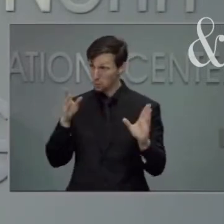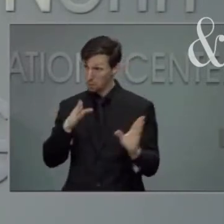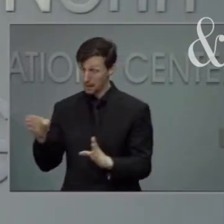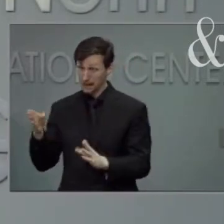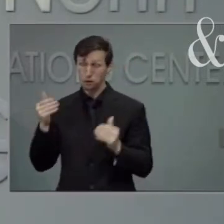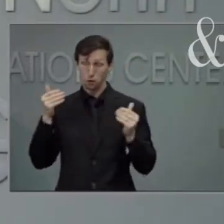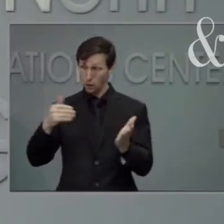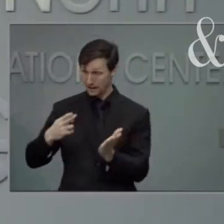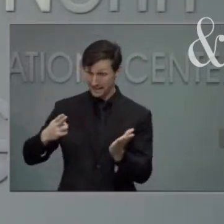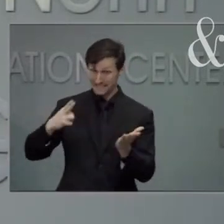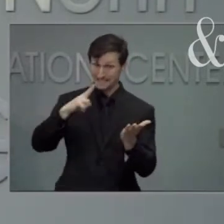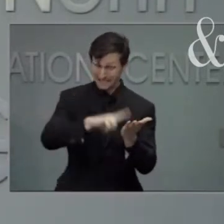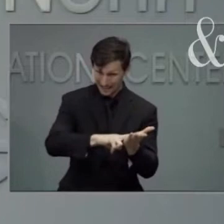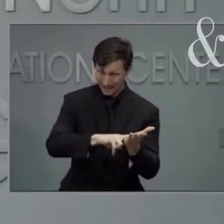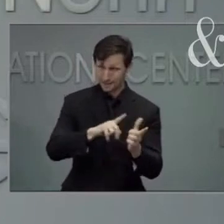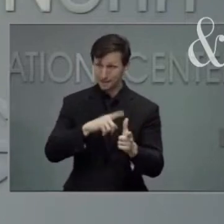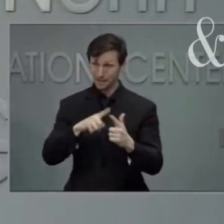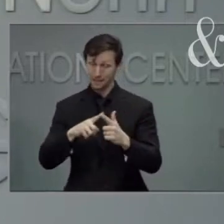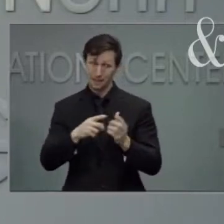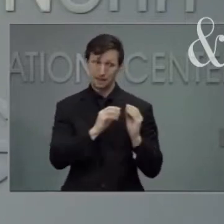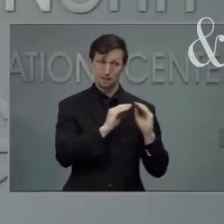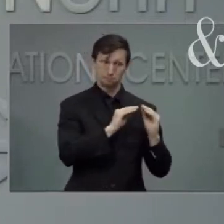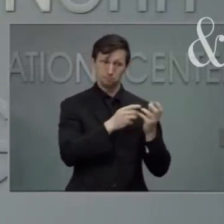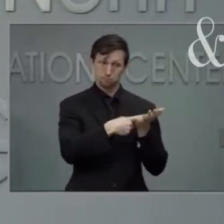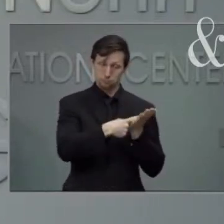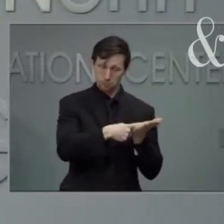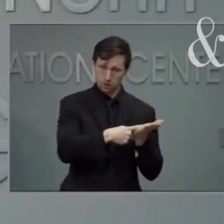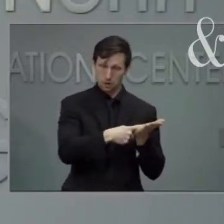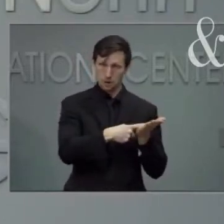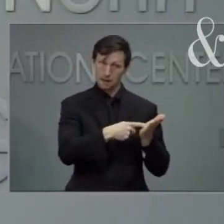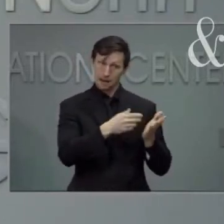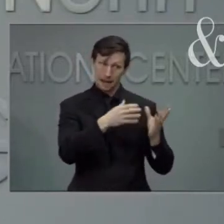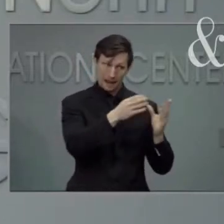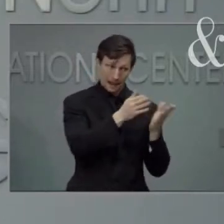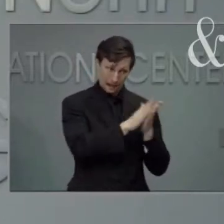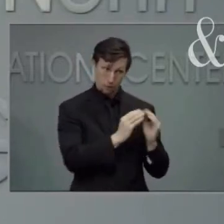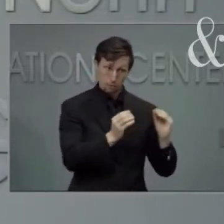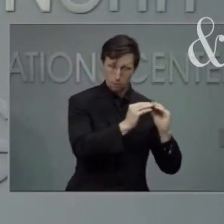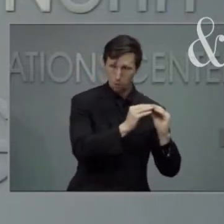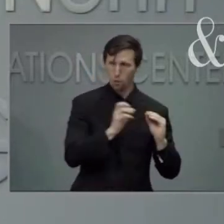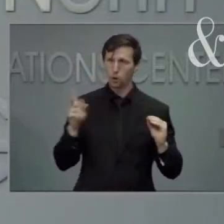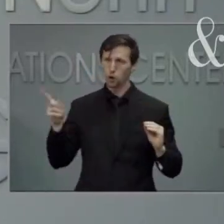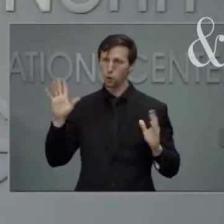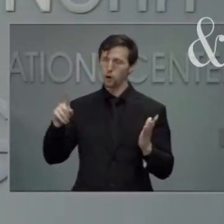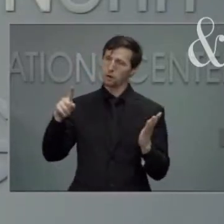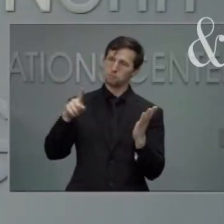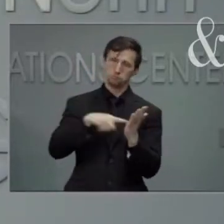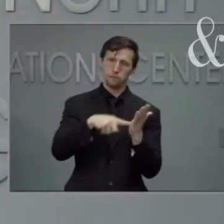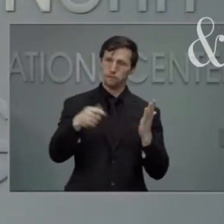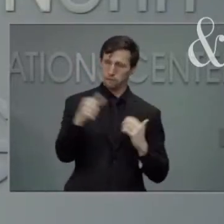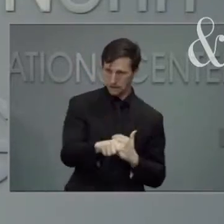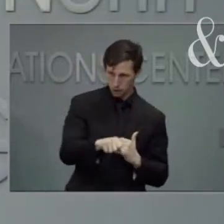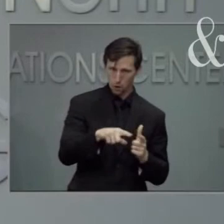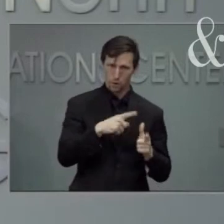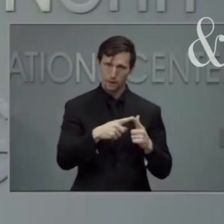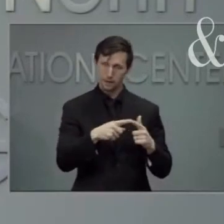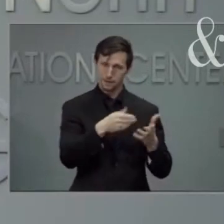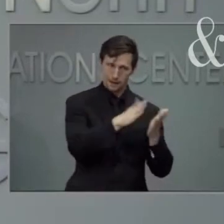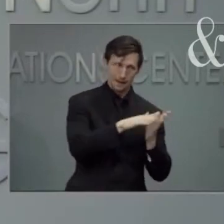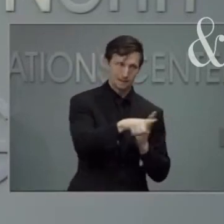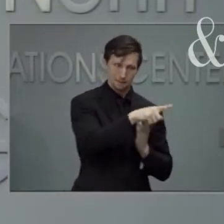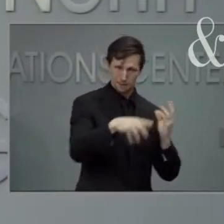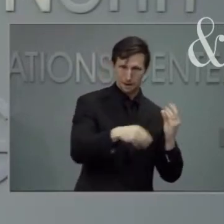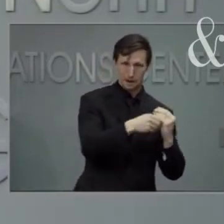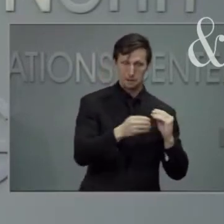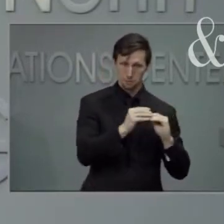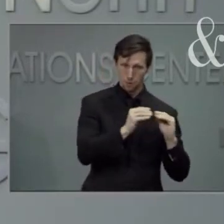with lawmakers with some of your ideas, or do you plan to veto this bill and hope they regroup to incorporate more of your ideas? So they